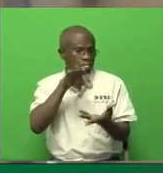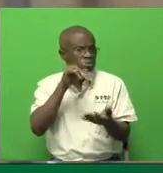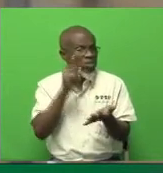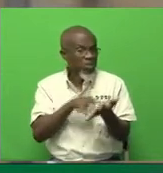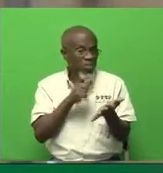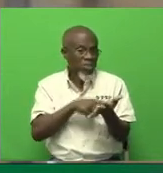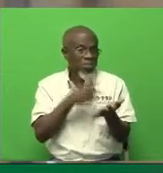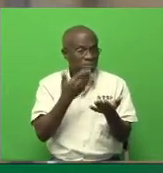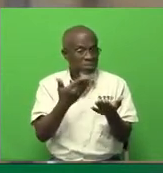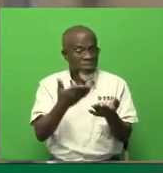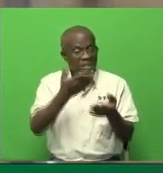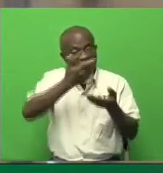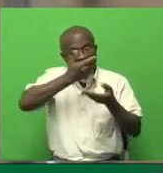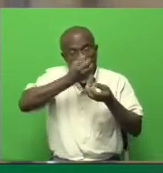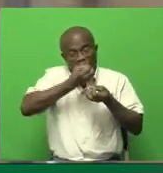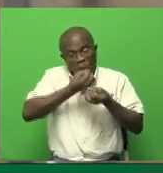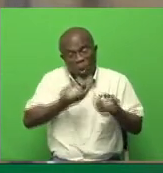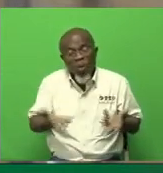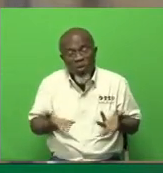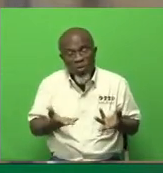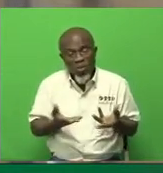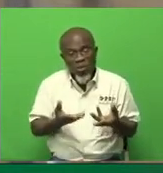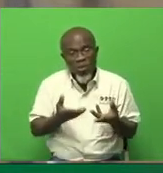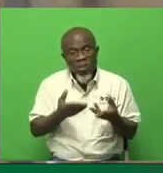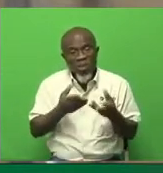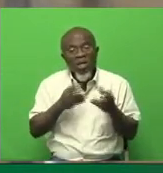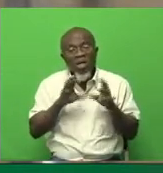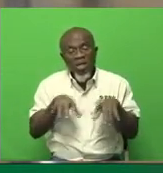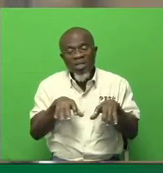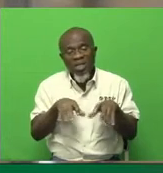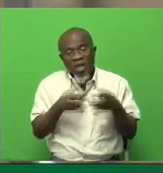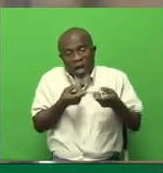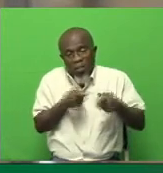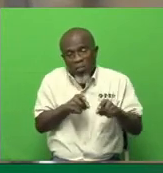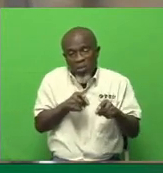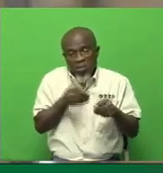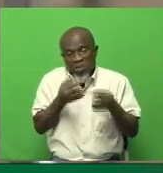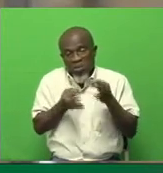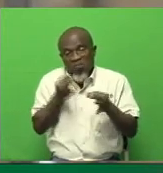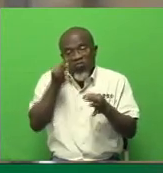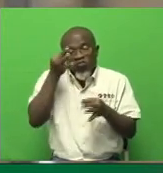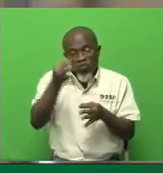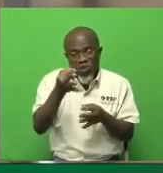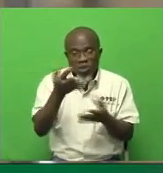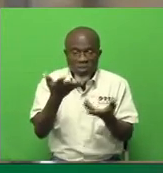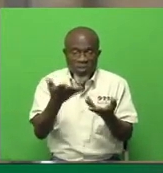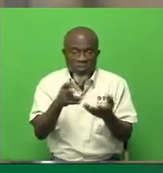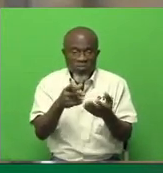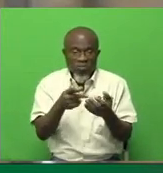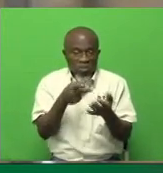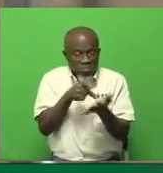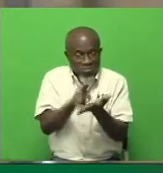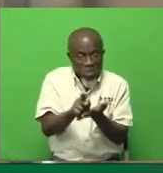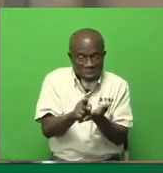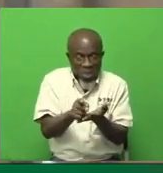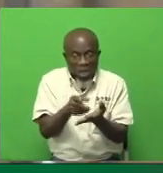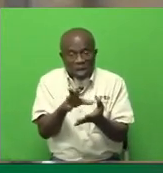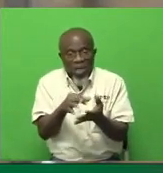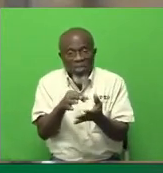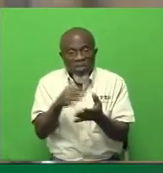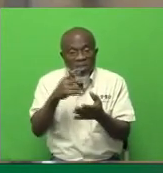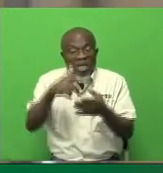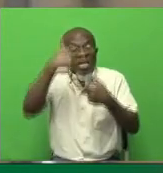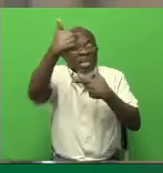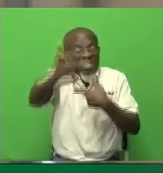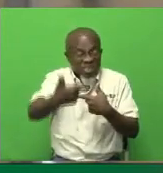misplaced and this has implications for teachers salaries and of course at the end of it their pensions so that is also being digitized